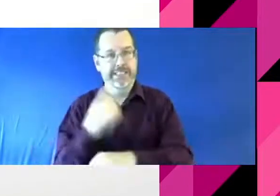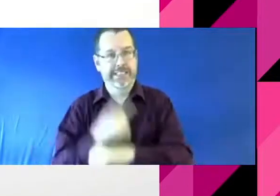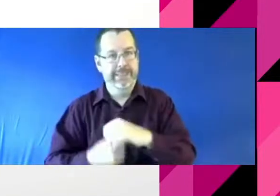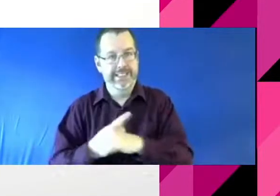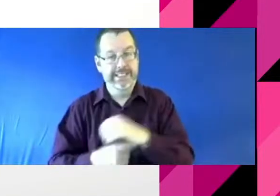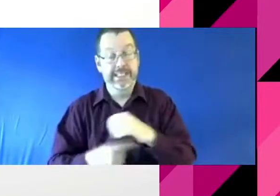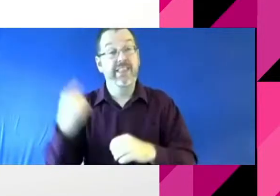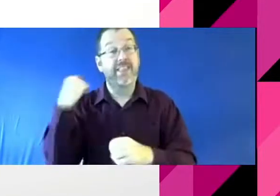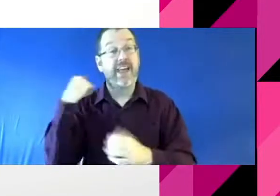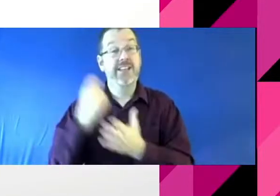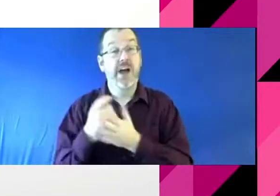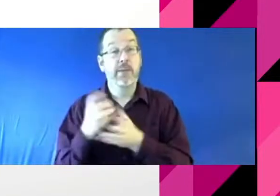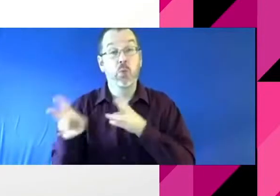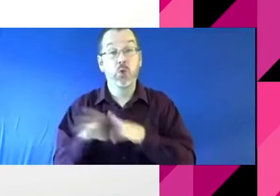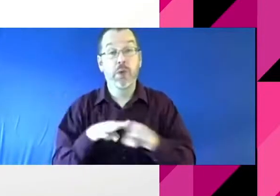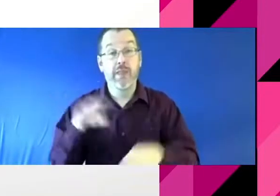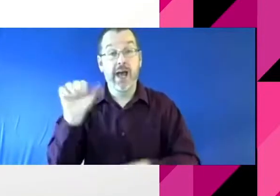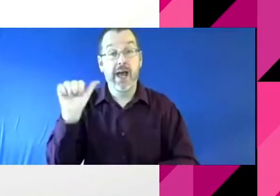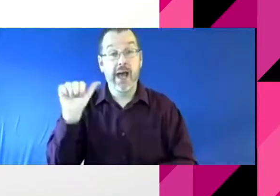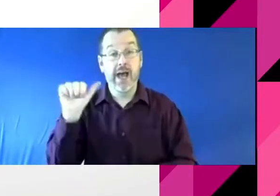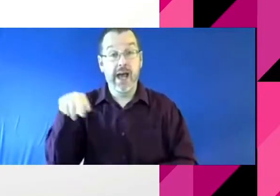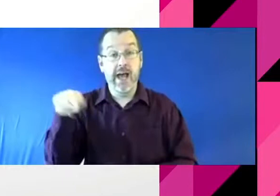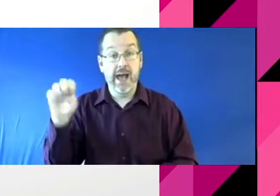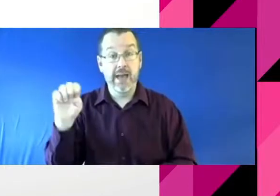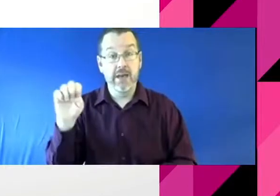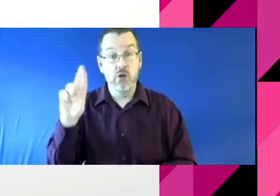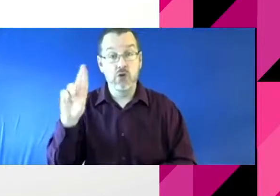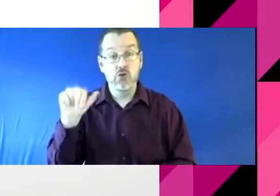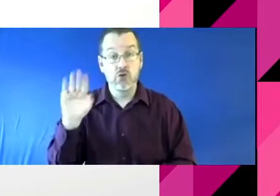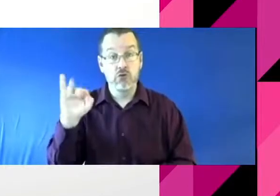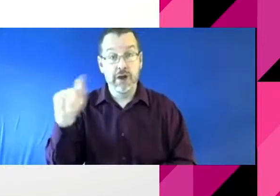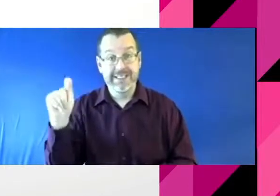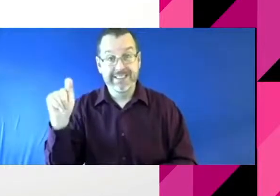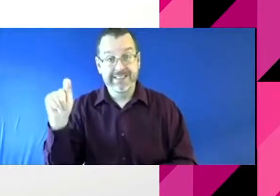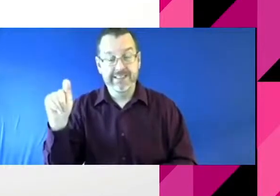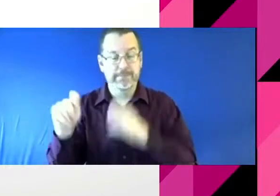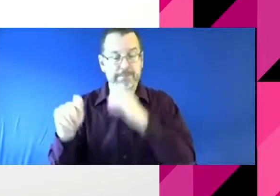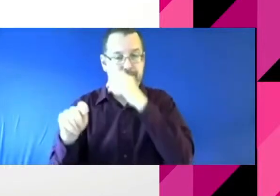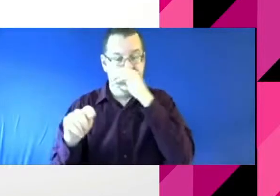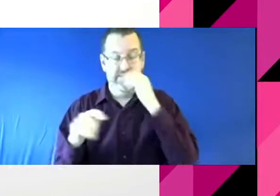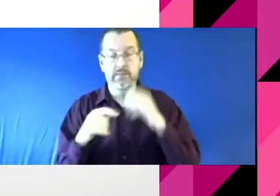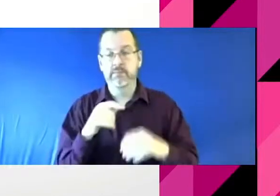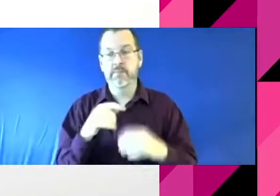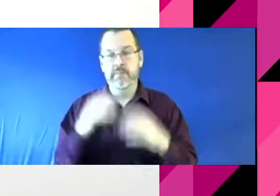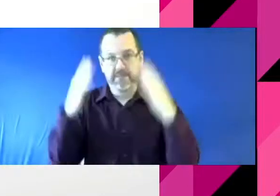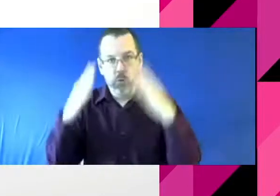at the time as well in her role in terms of children, and also with